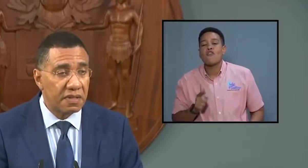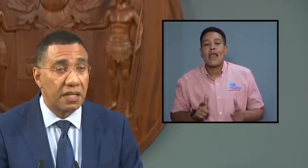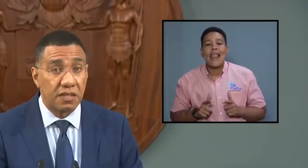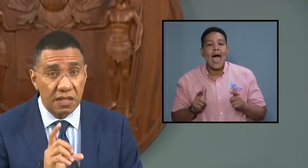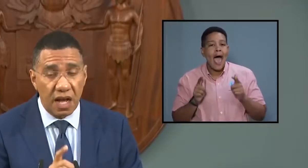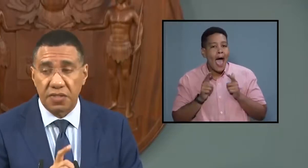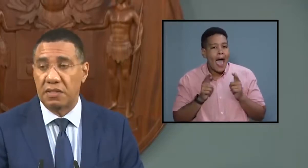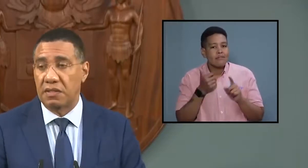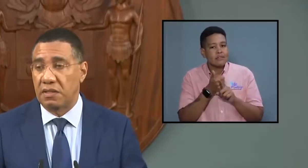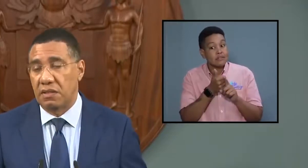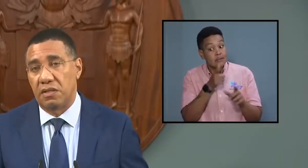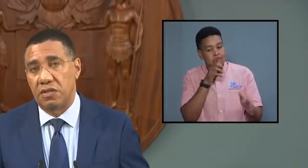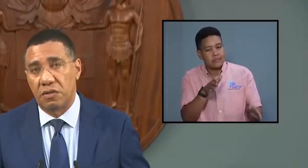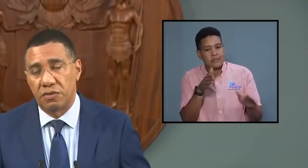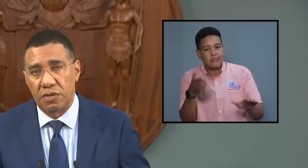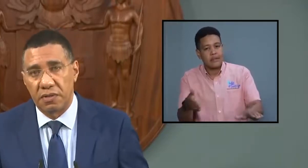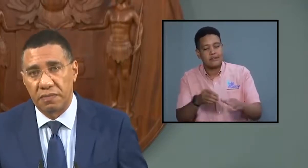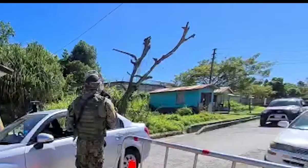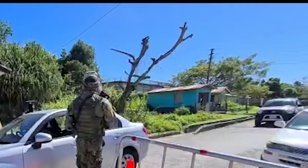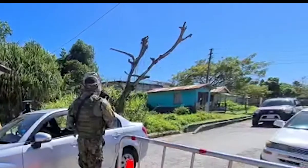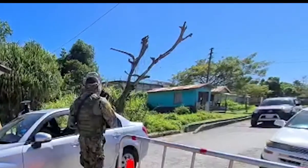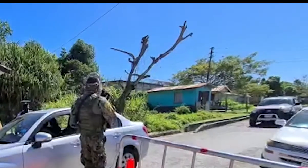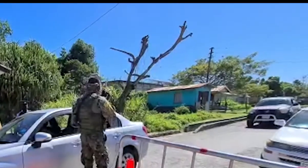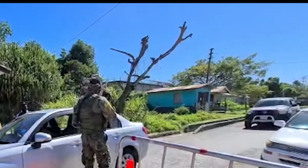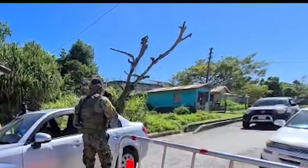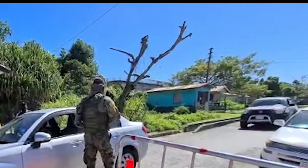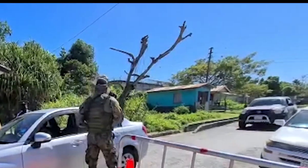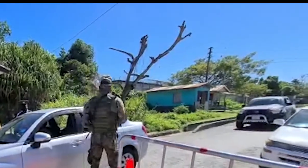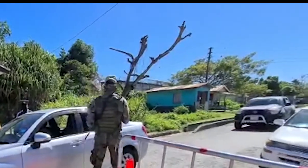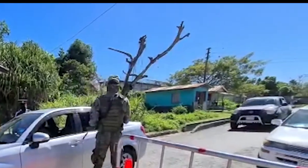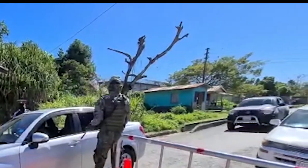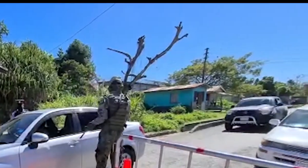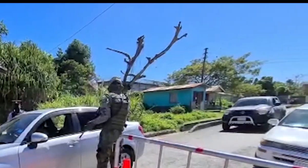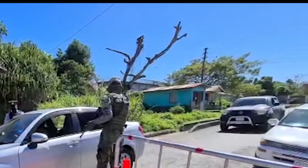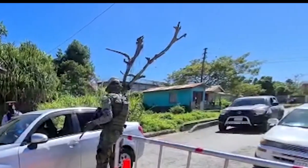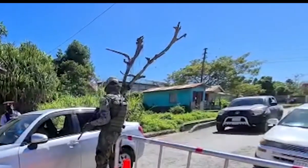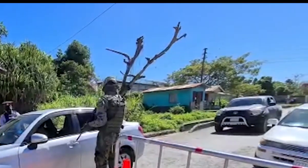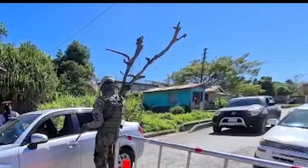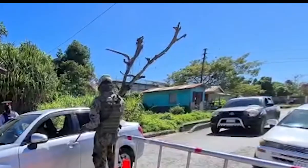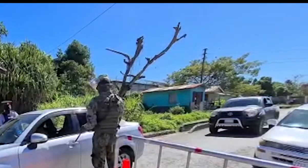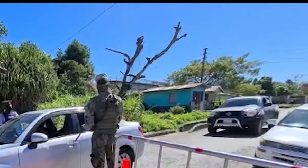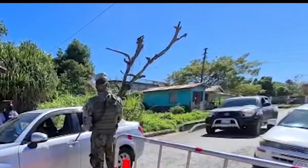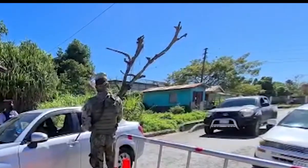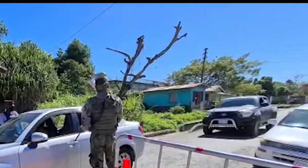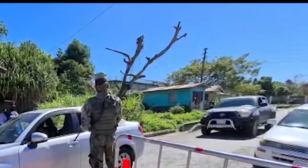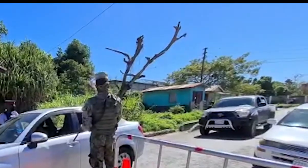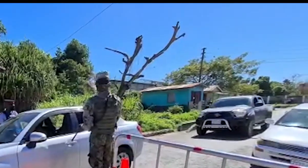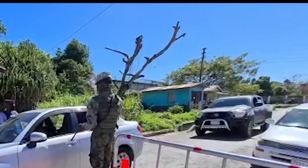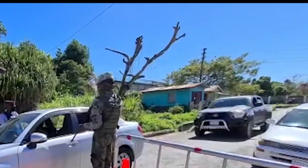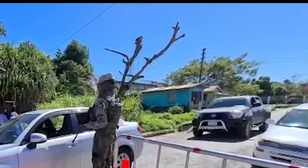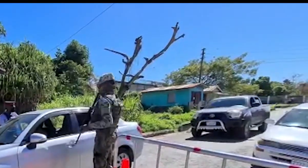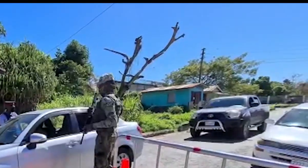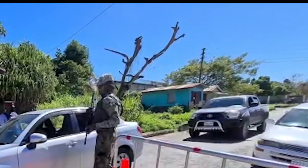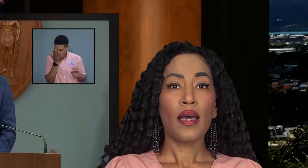that is lost in this country. Reporting for Mellow TV News, I'm Killeen May.